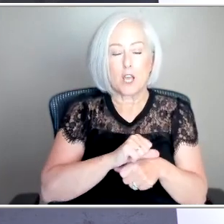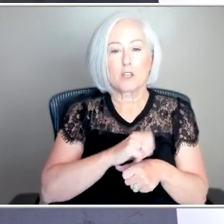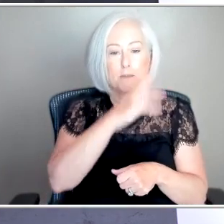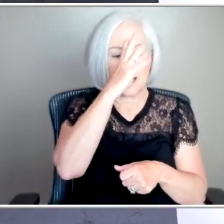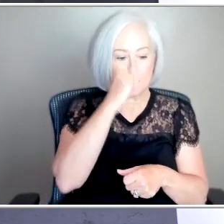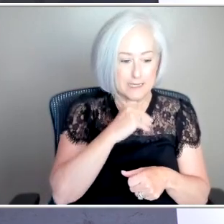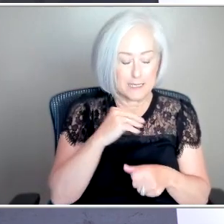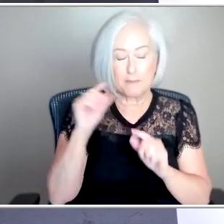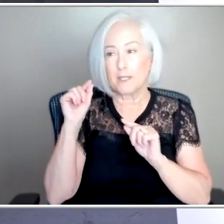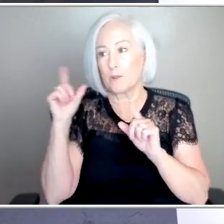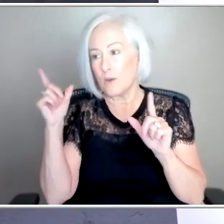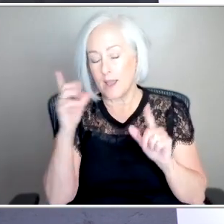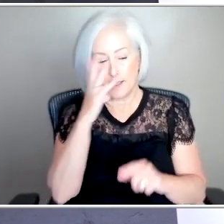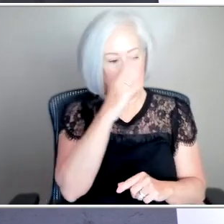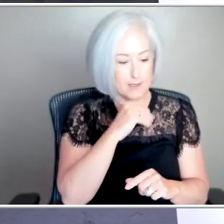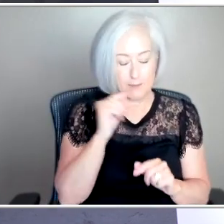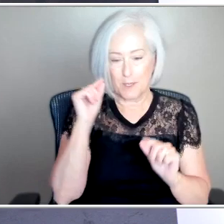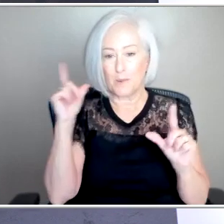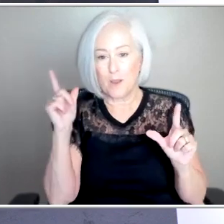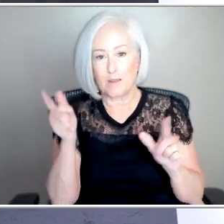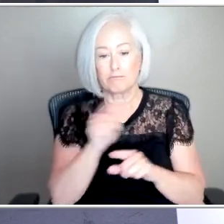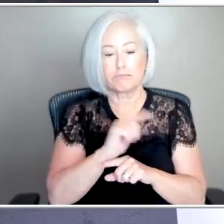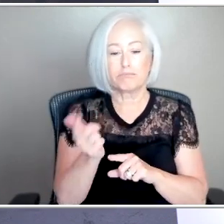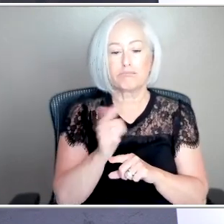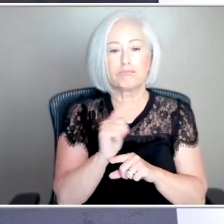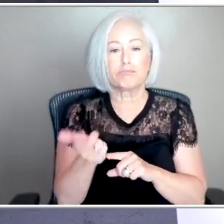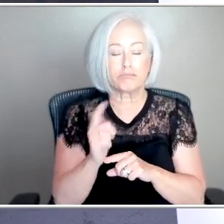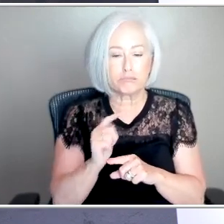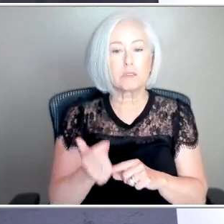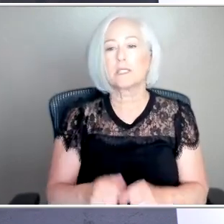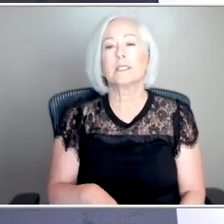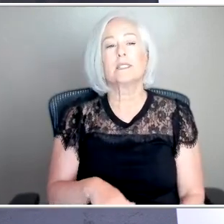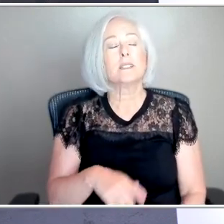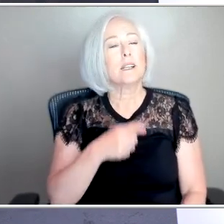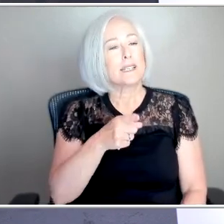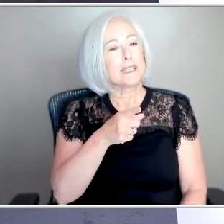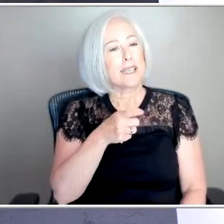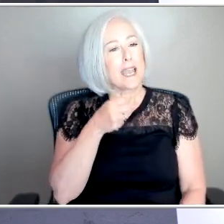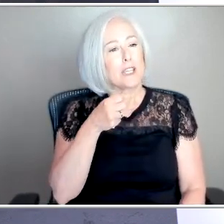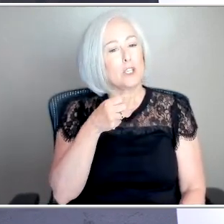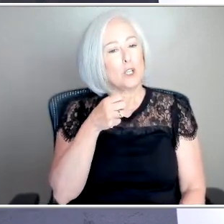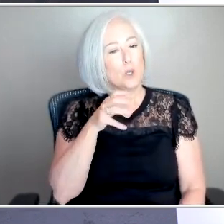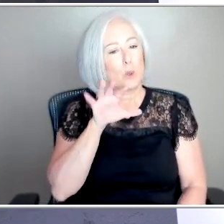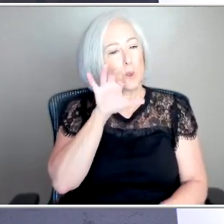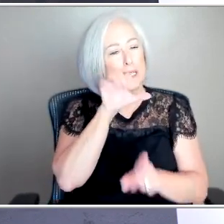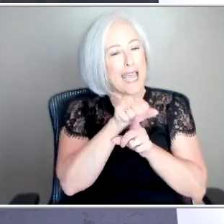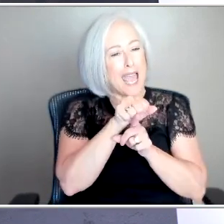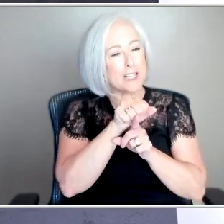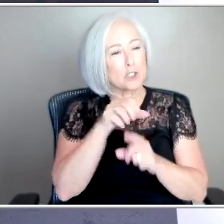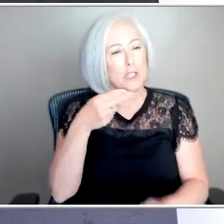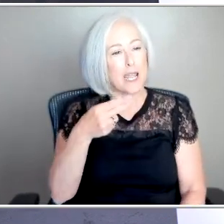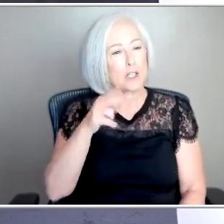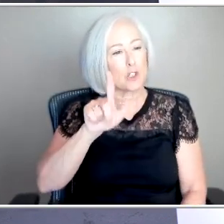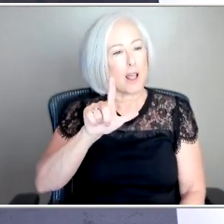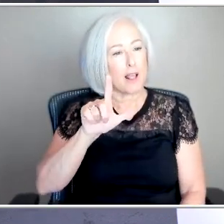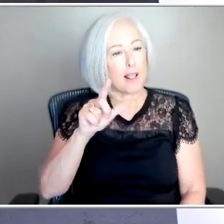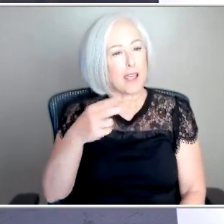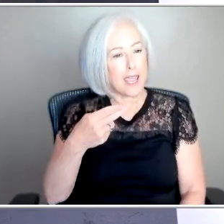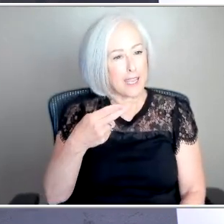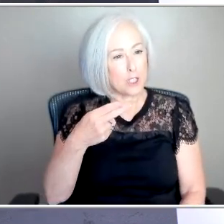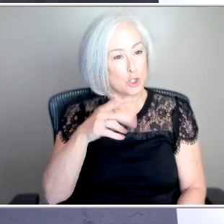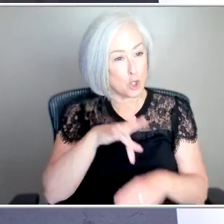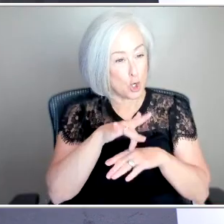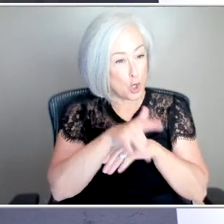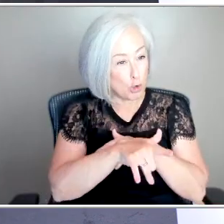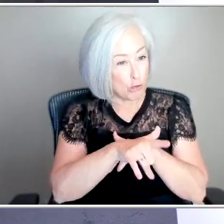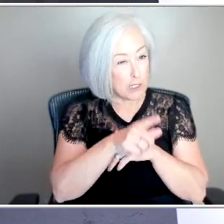up. Dr. A, is there a way to catch HLH early? Is there anything that might detect it or pick it up in any other tests